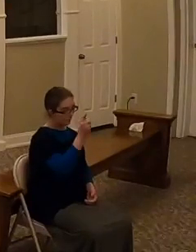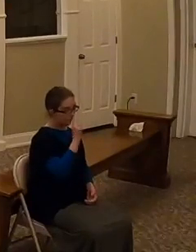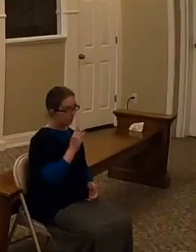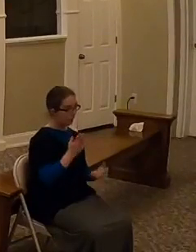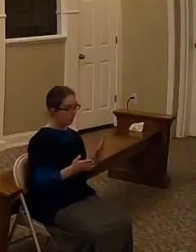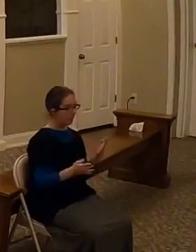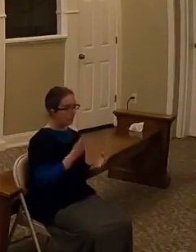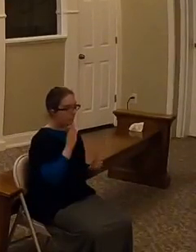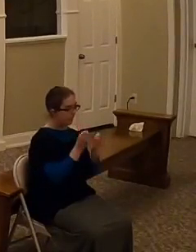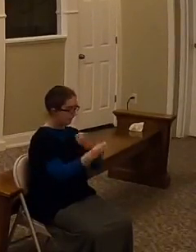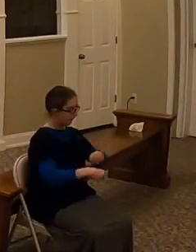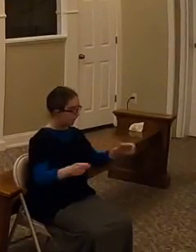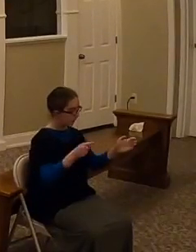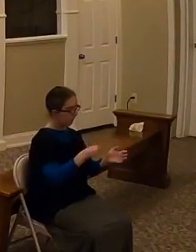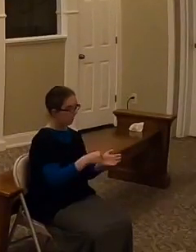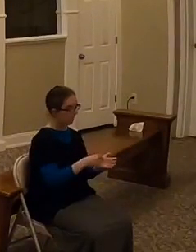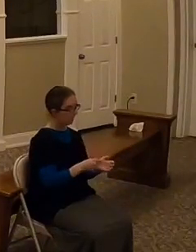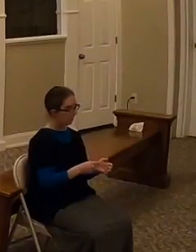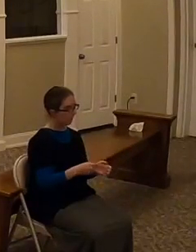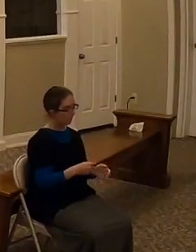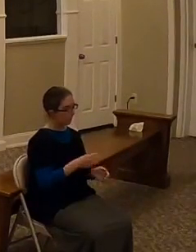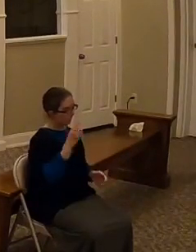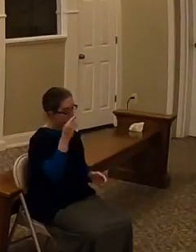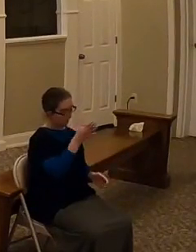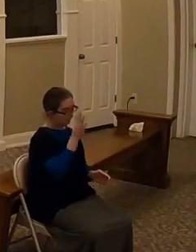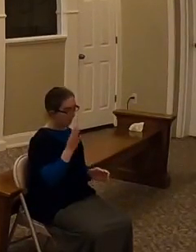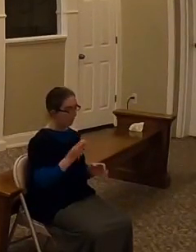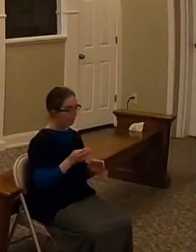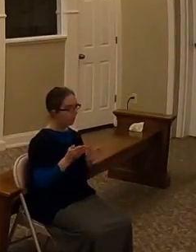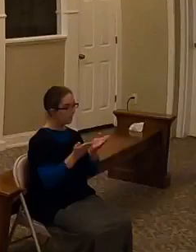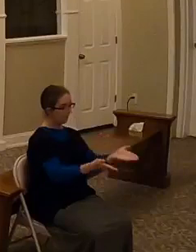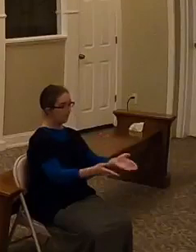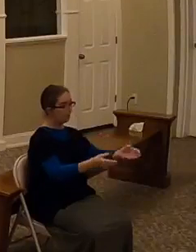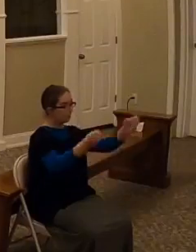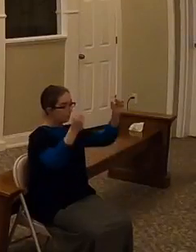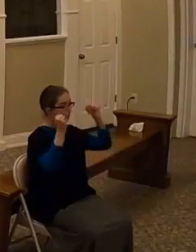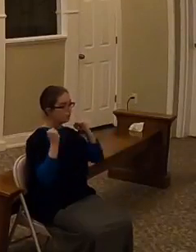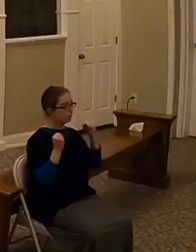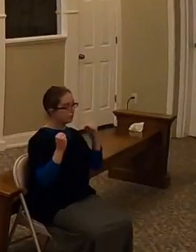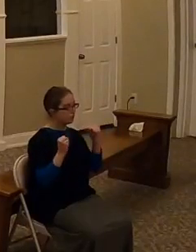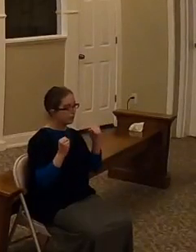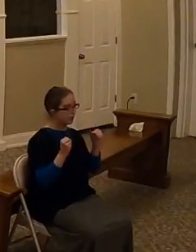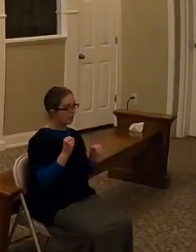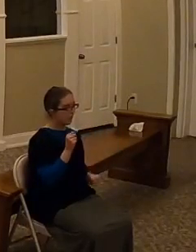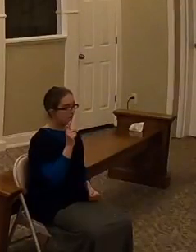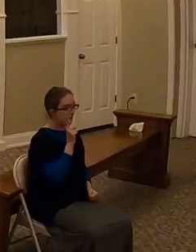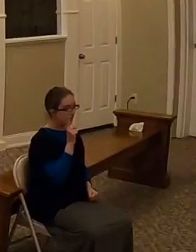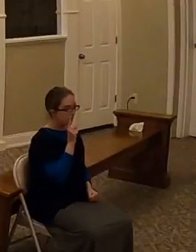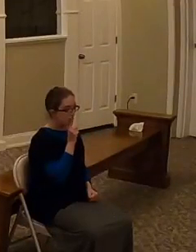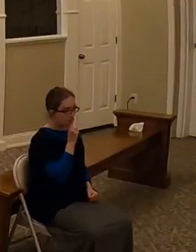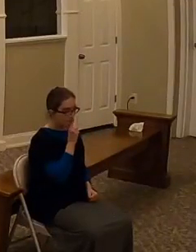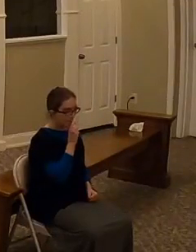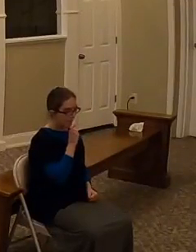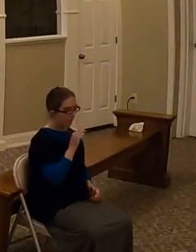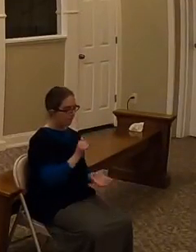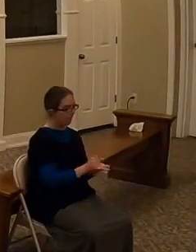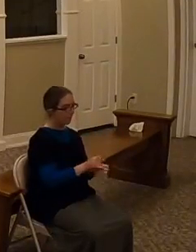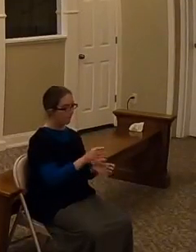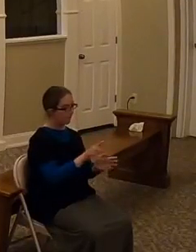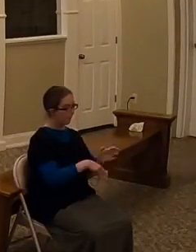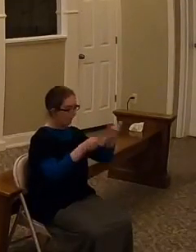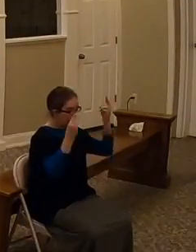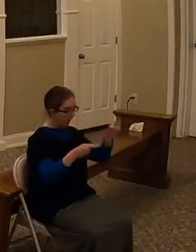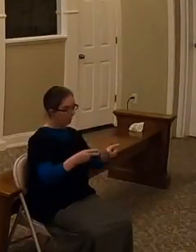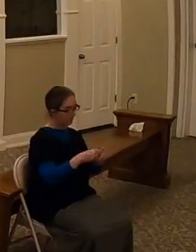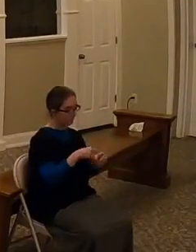they might be saved. For this cause, God shall send them what? Strong delusion. That's what happens